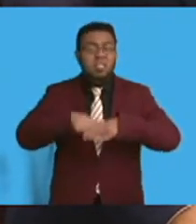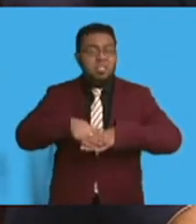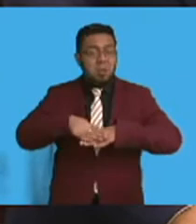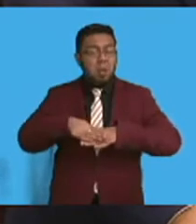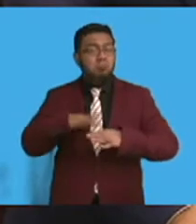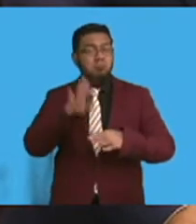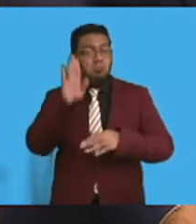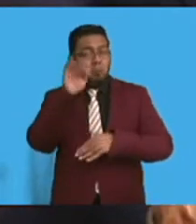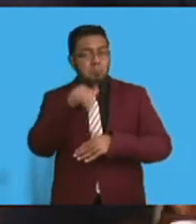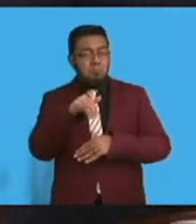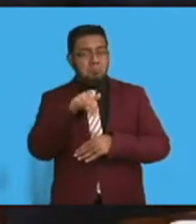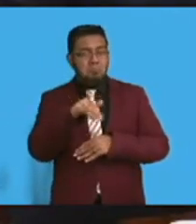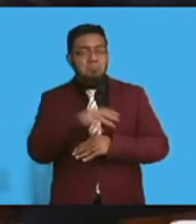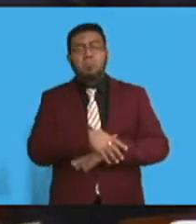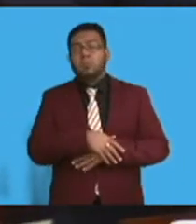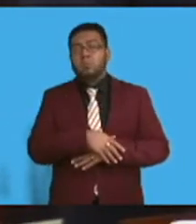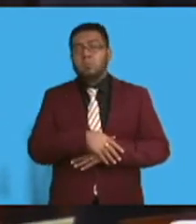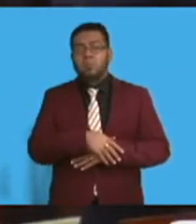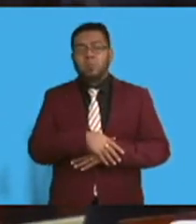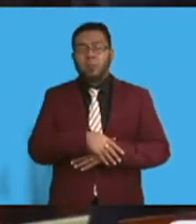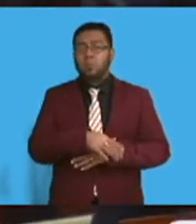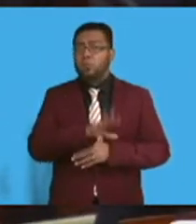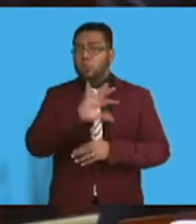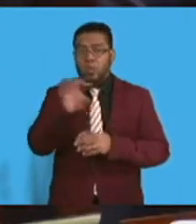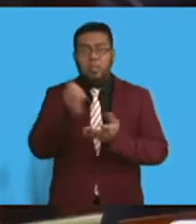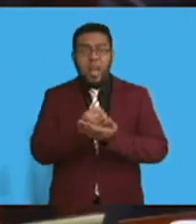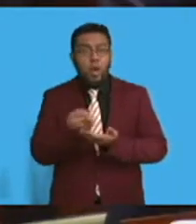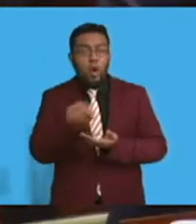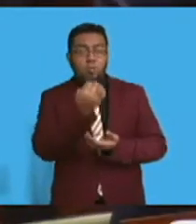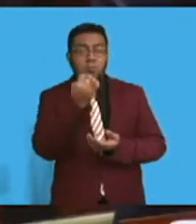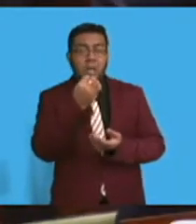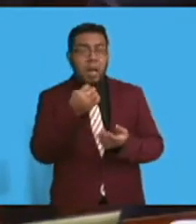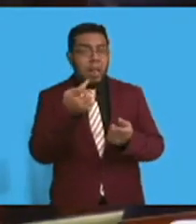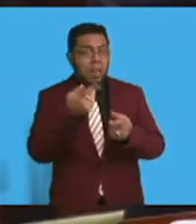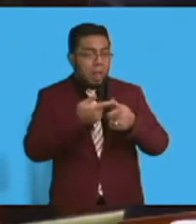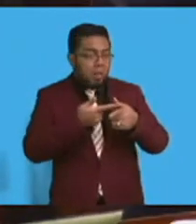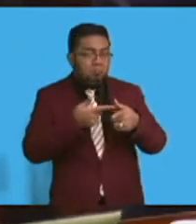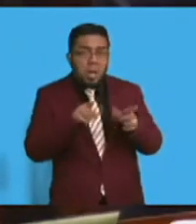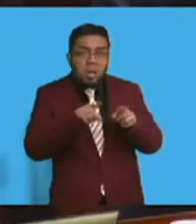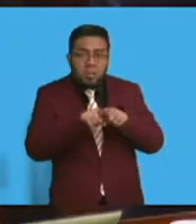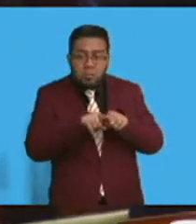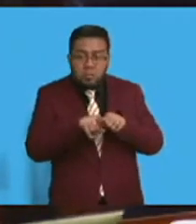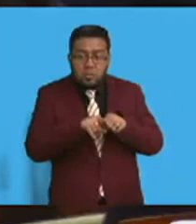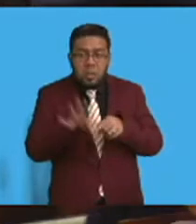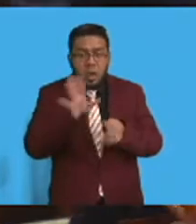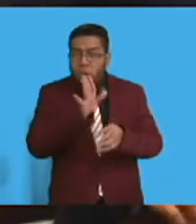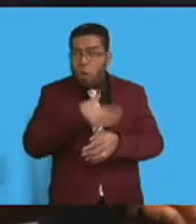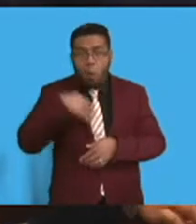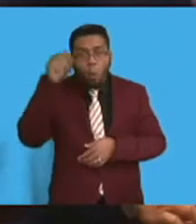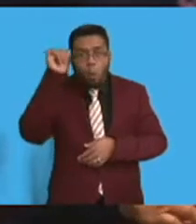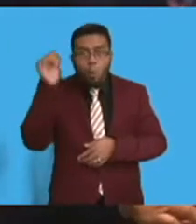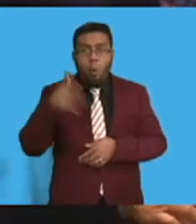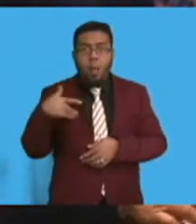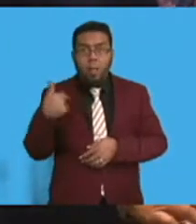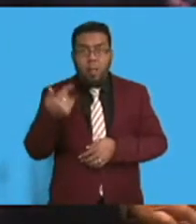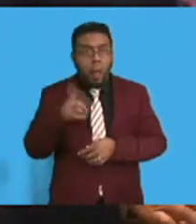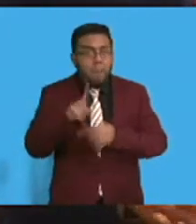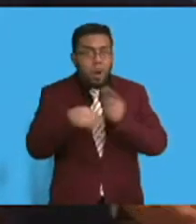economists, or maybe even some who are based on the economic literacy that we've seen, or illiteracy I should say, that we've seen from the other